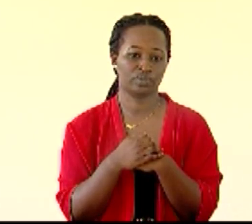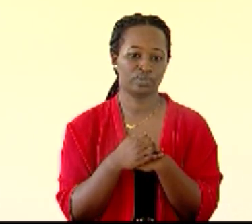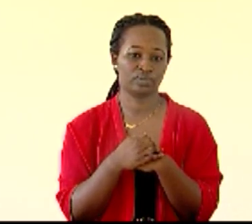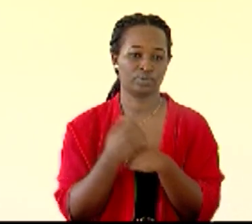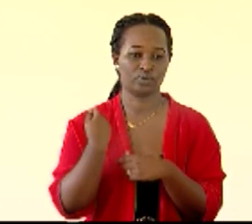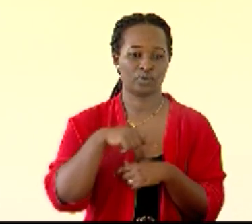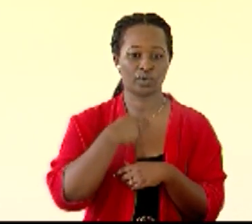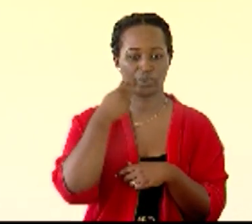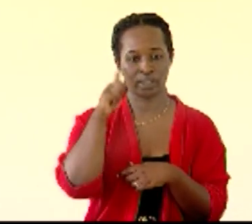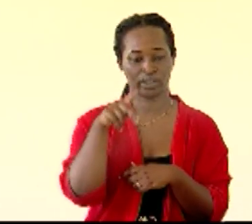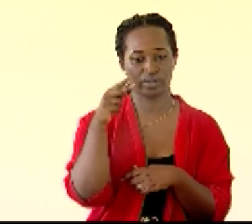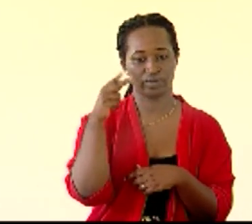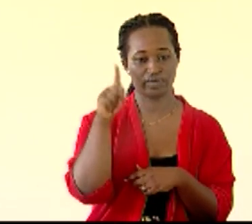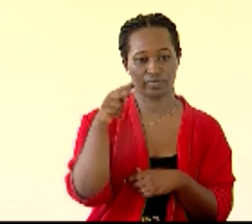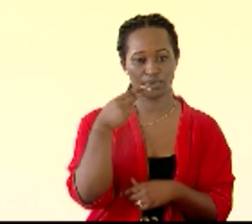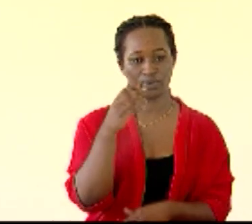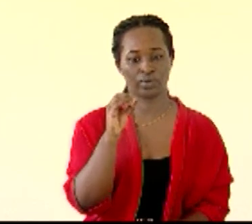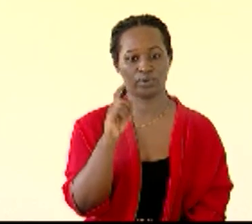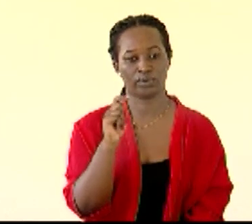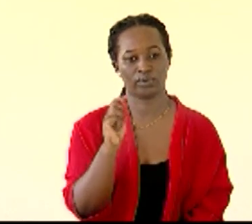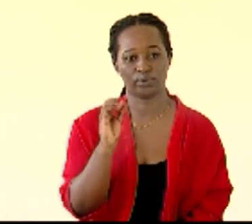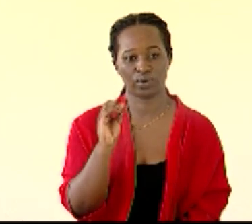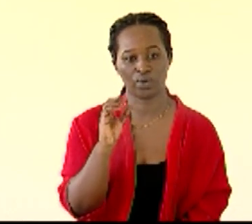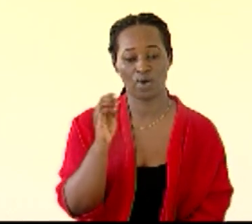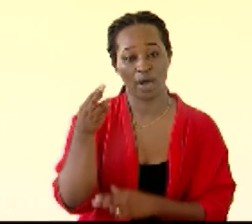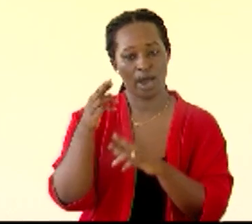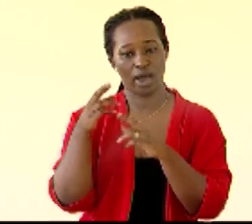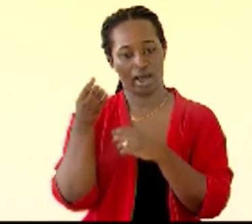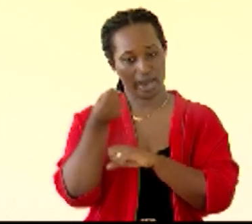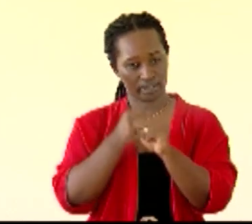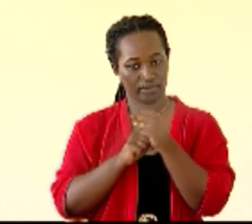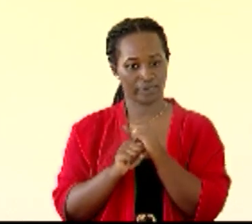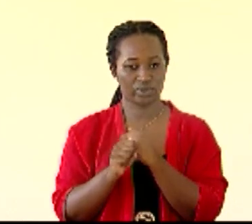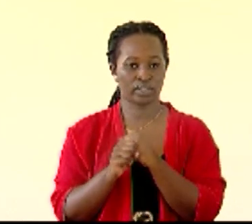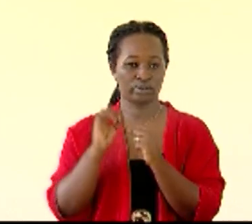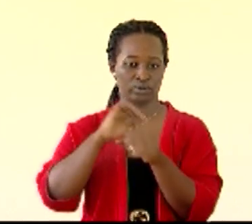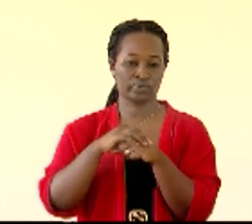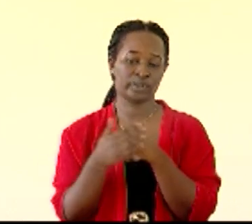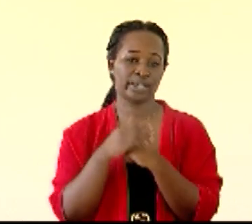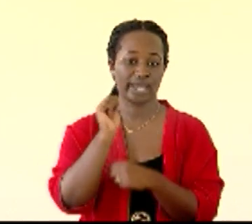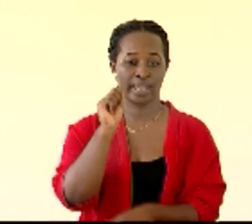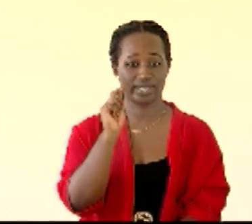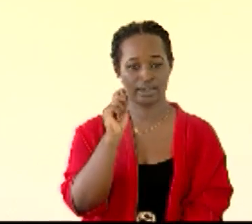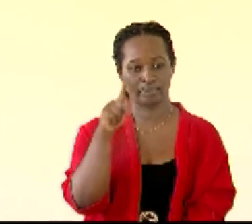we need photoactivation, exciting the electrons, leading to formation of ATP and NADPH.